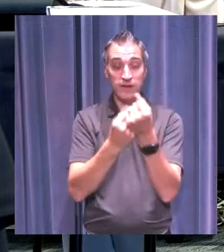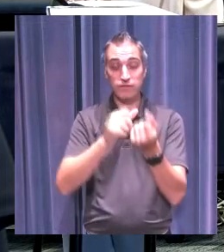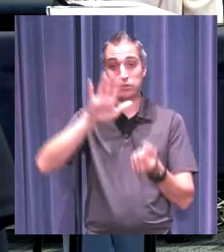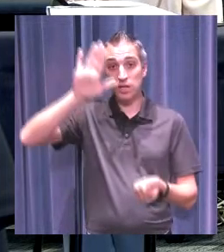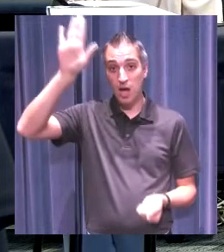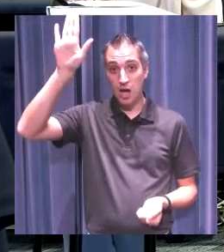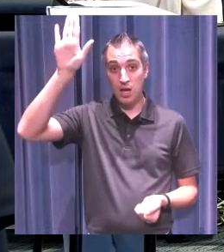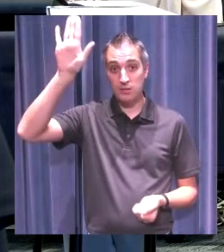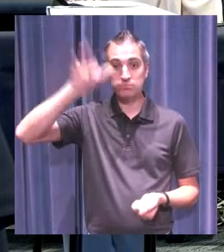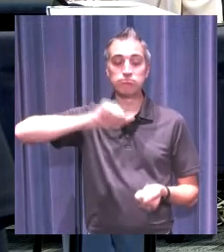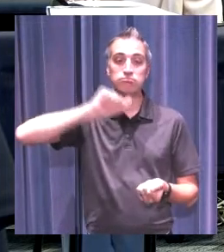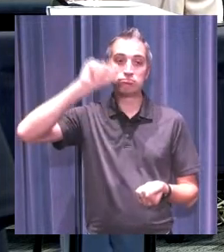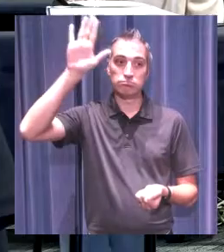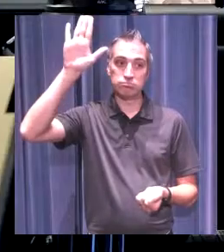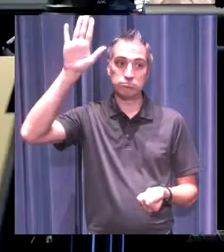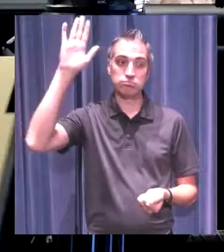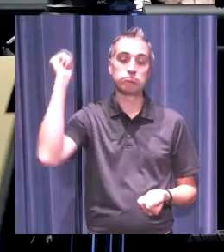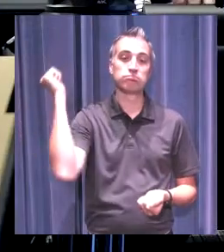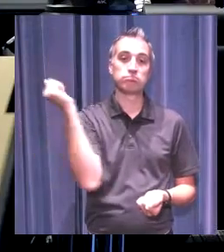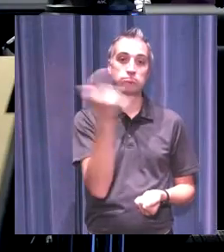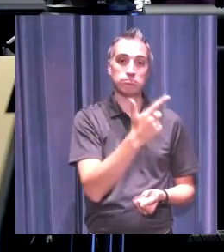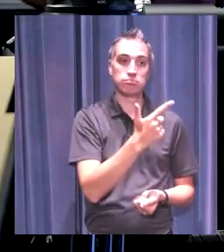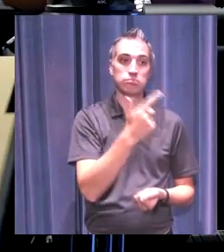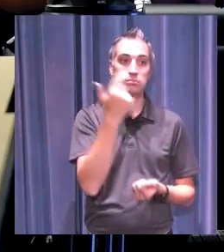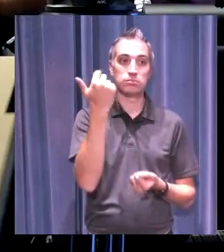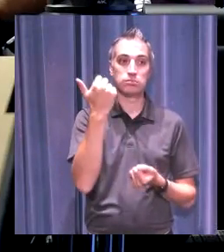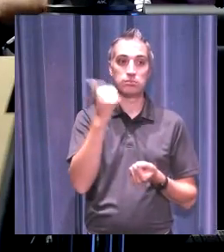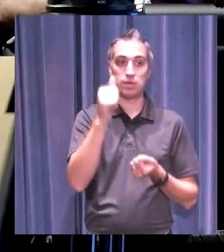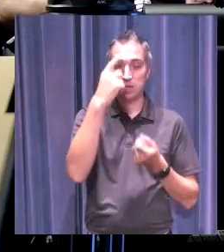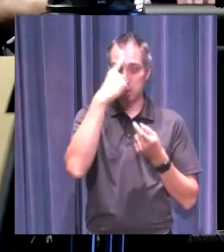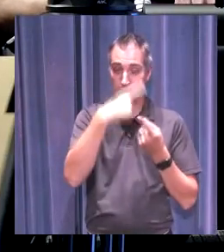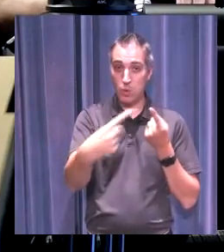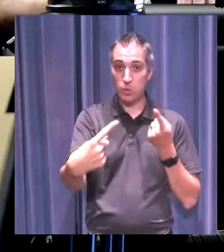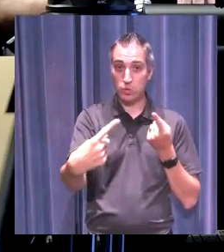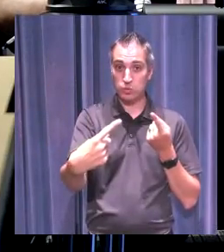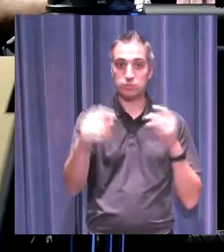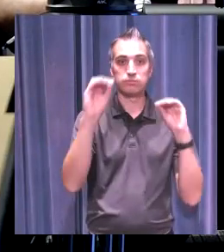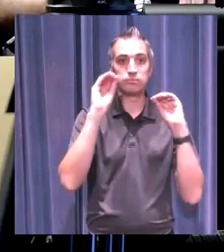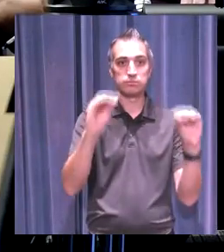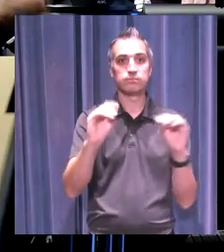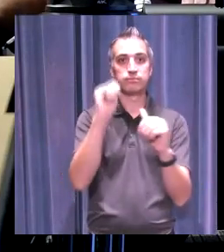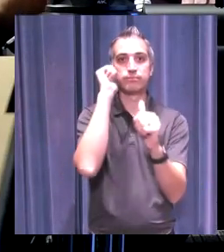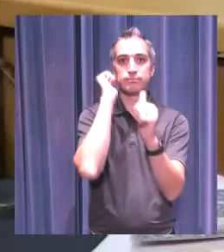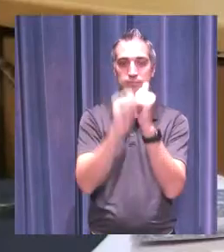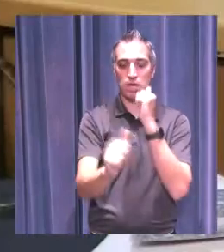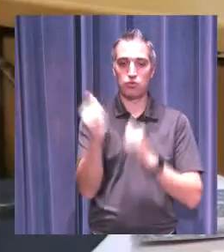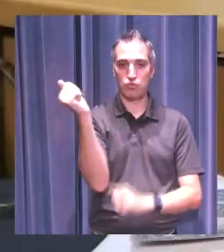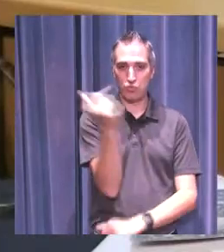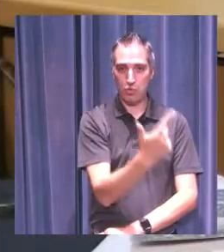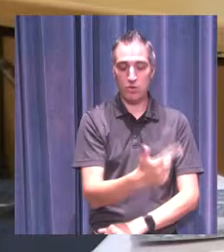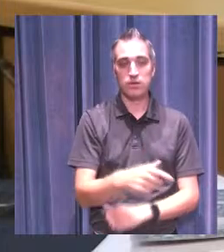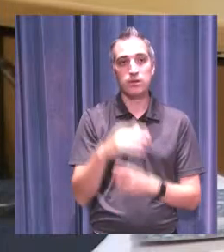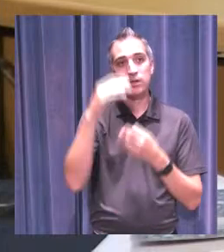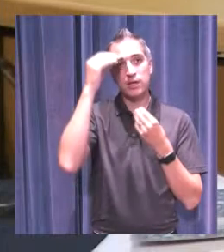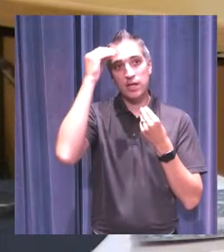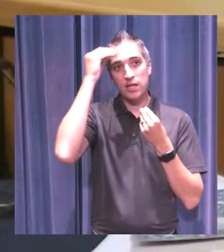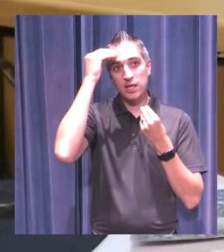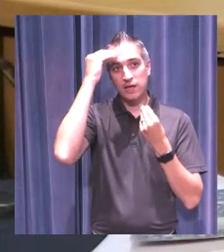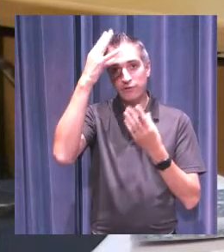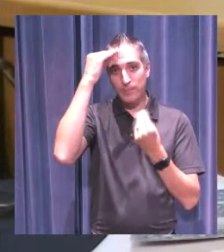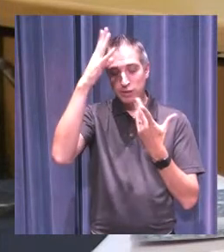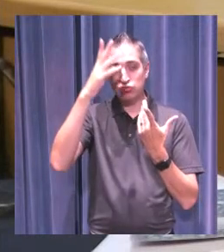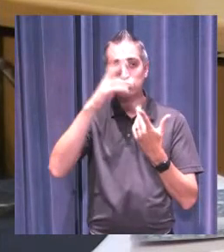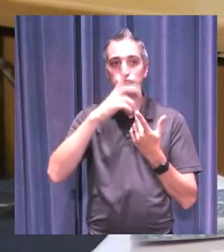aye. Aye. Aye. Aye. Any opposed, nays? No nays, passed unanimously. Informational reports.